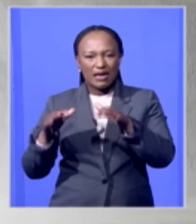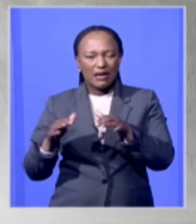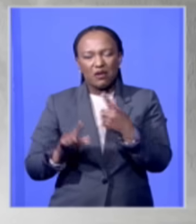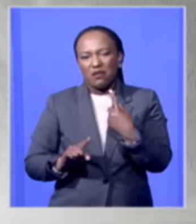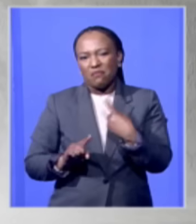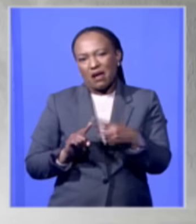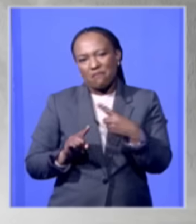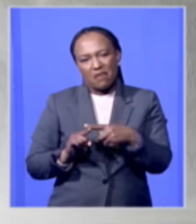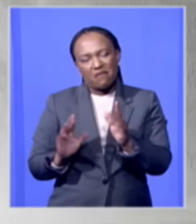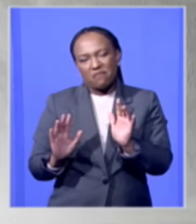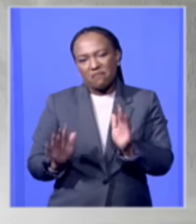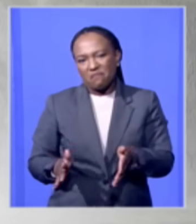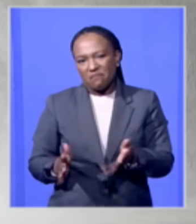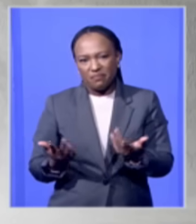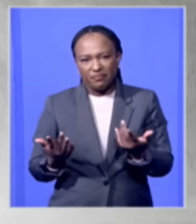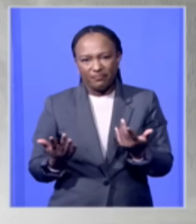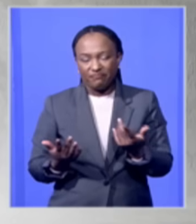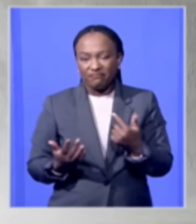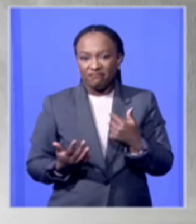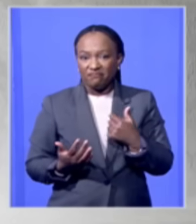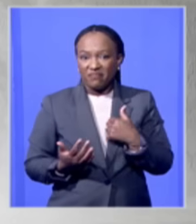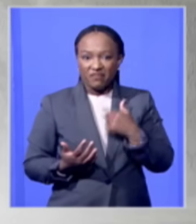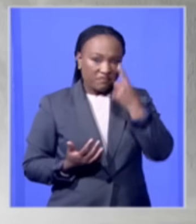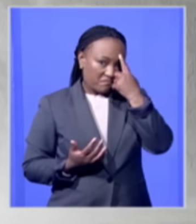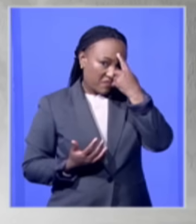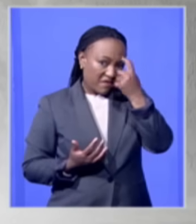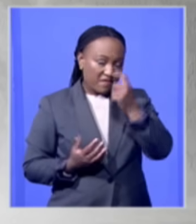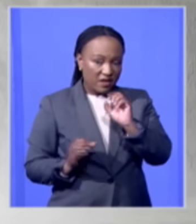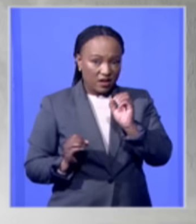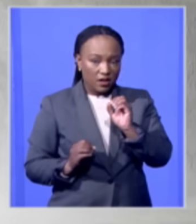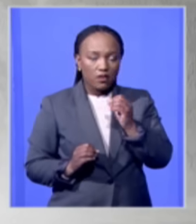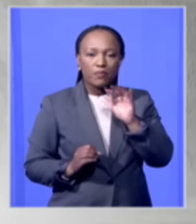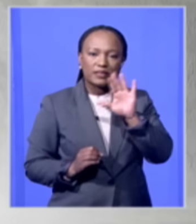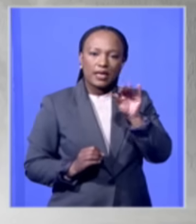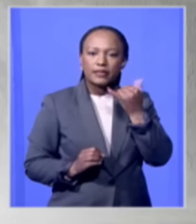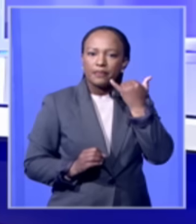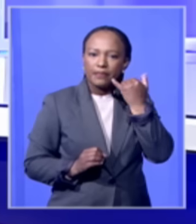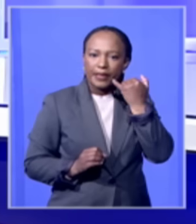mantlwantlwane ga a sa tshepe a botšiše Bothabo Mbeki.